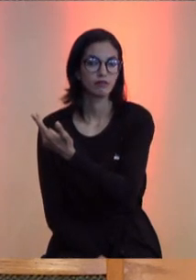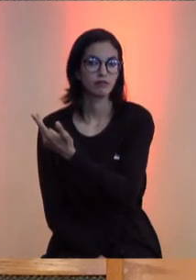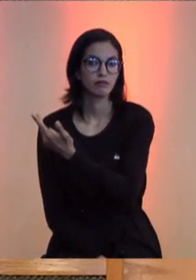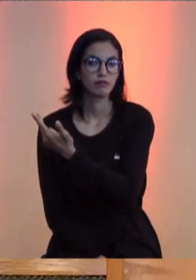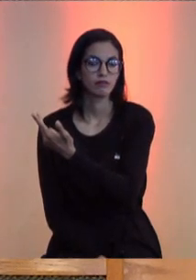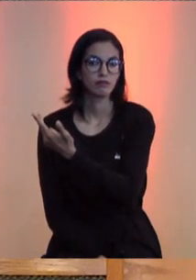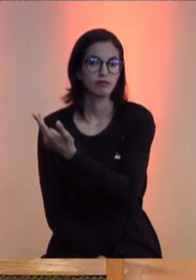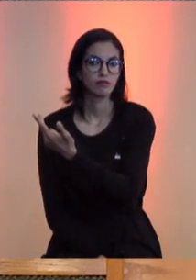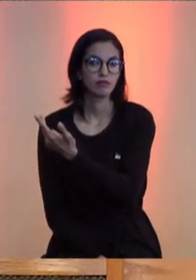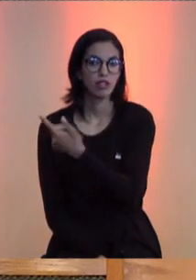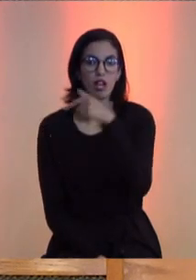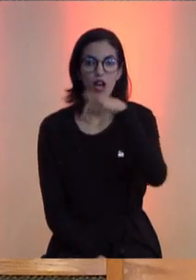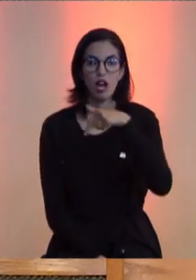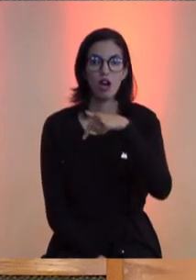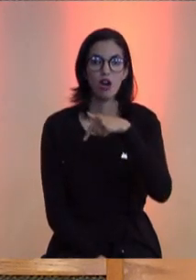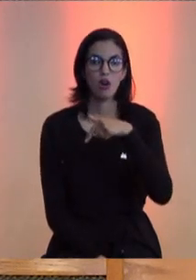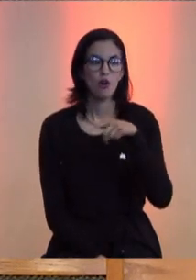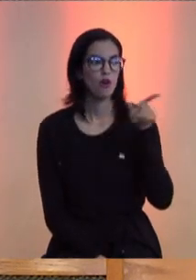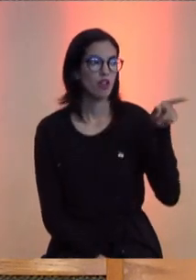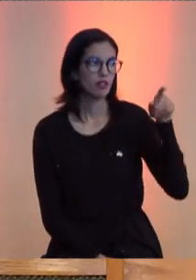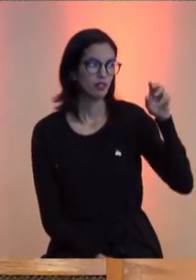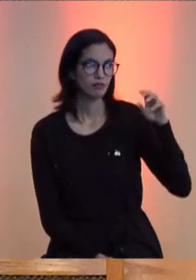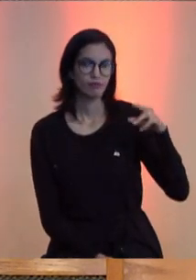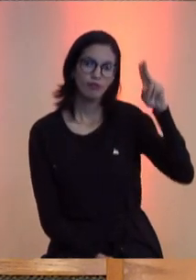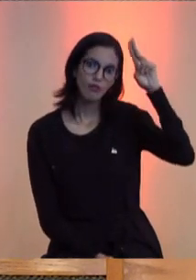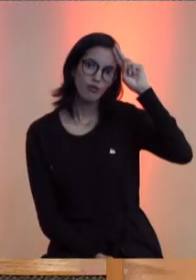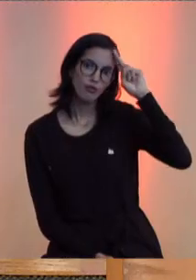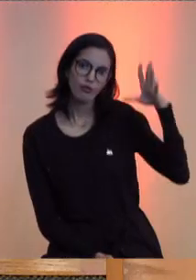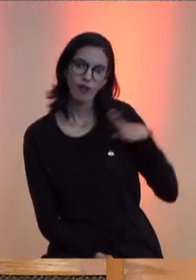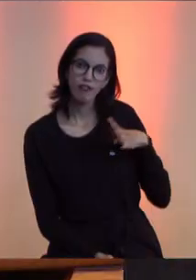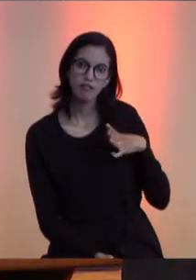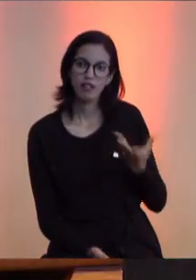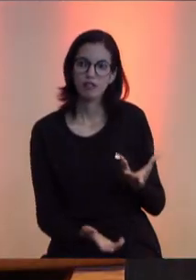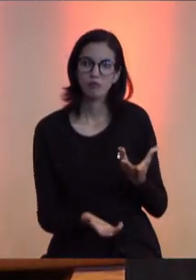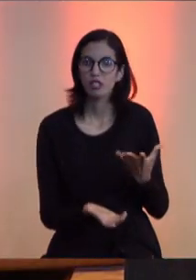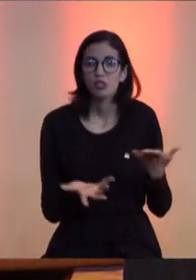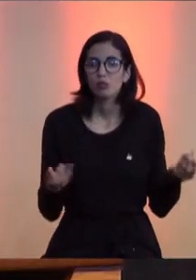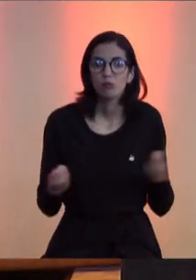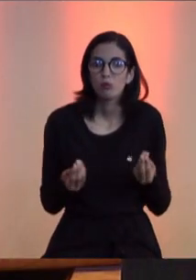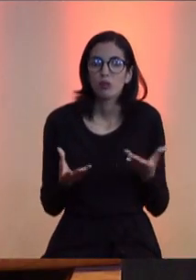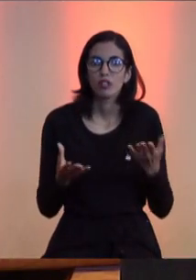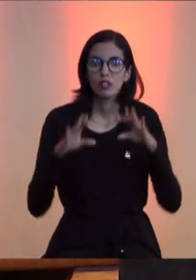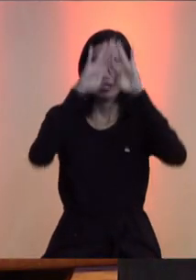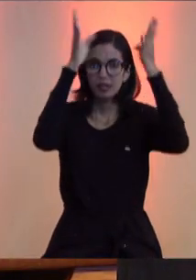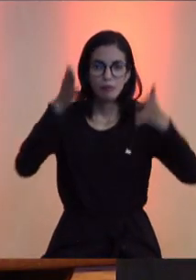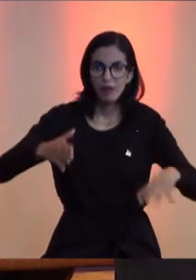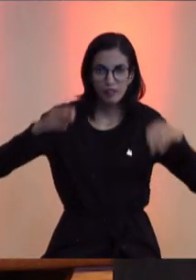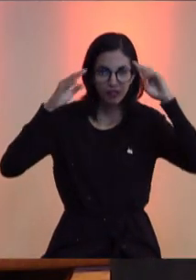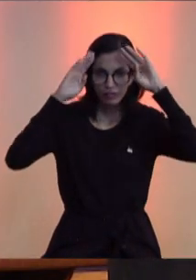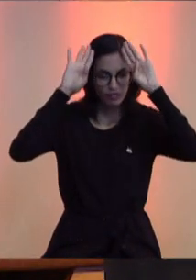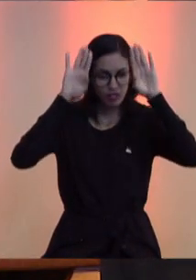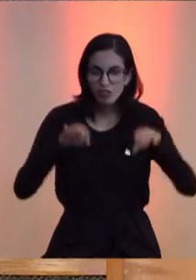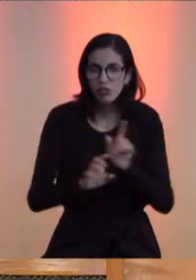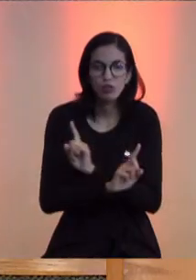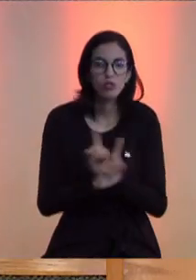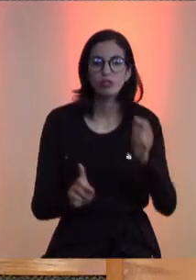image you made. Ahora se rehusan a adorar la imagen que hiciste. Oh, the Bible says King Nebuchadnezzar became so angry. La